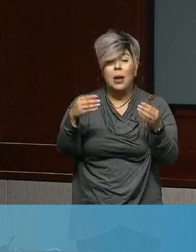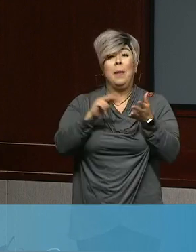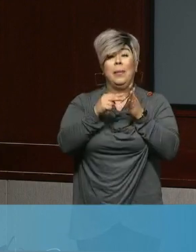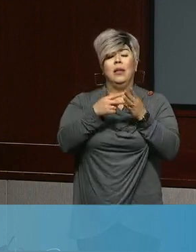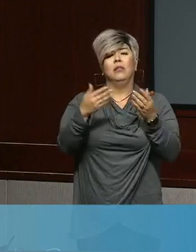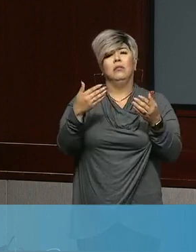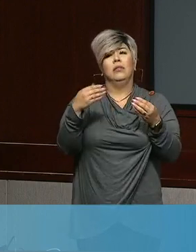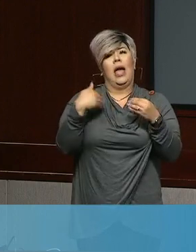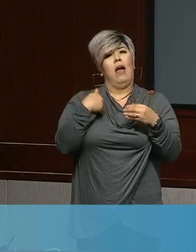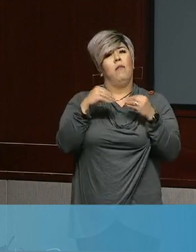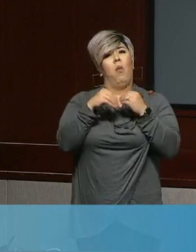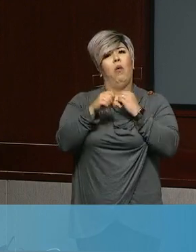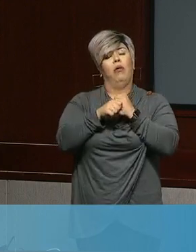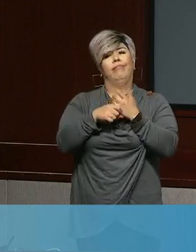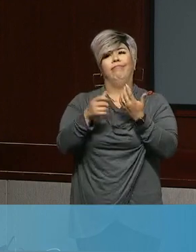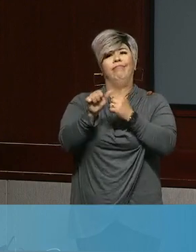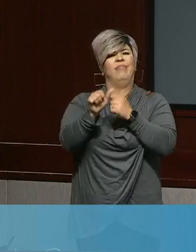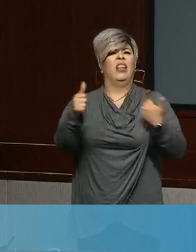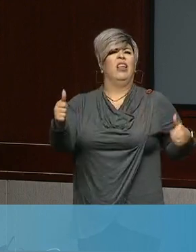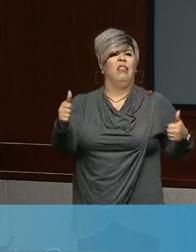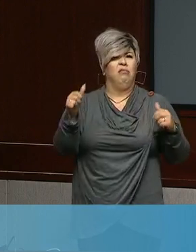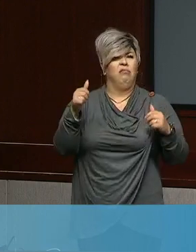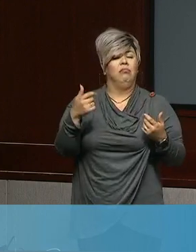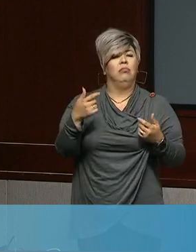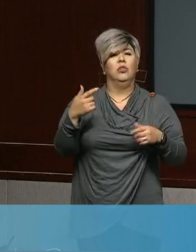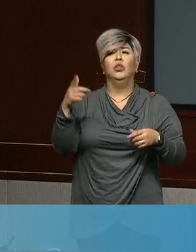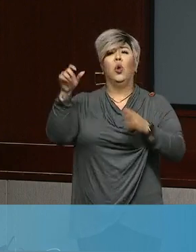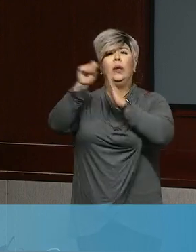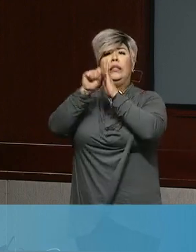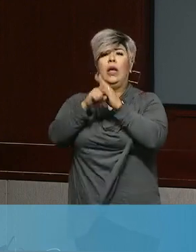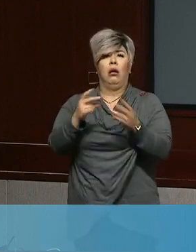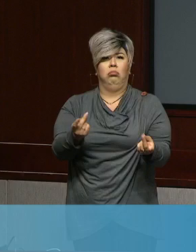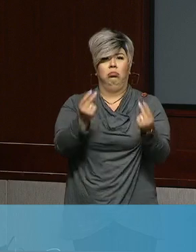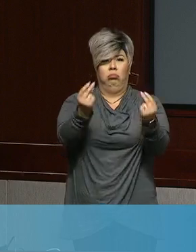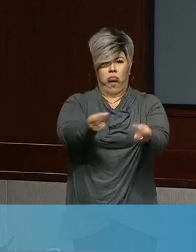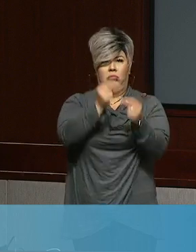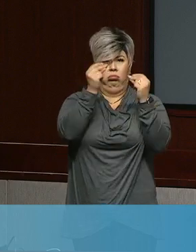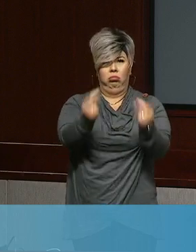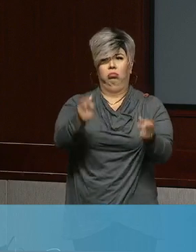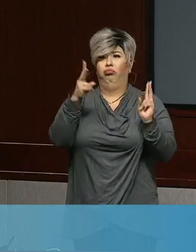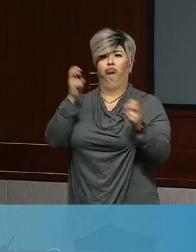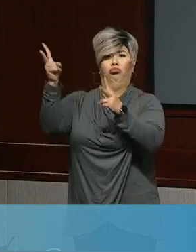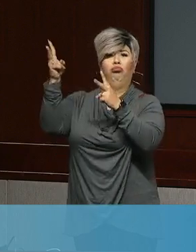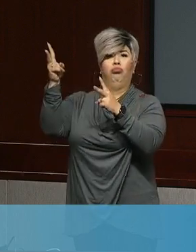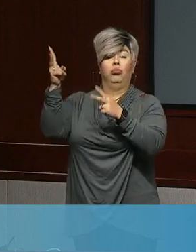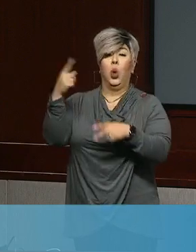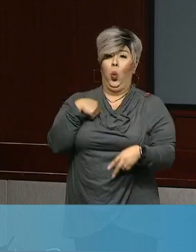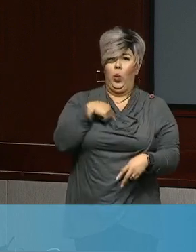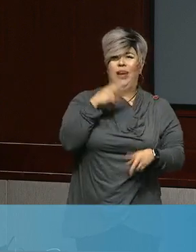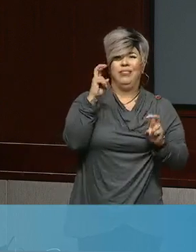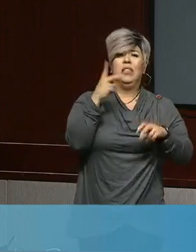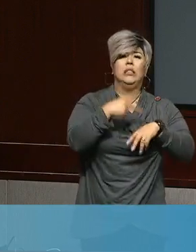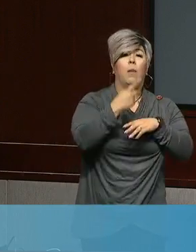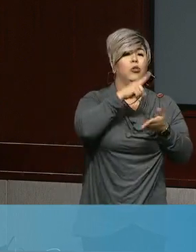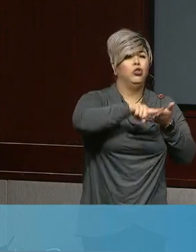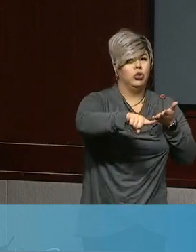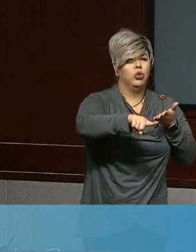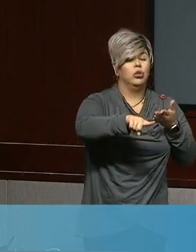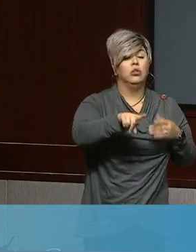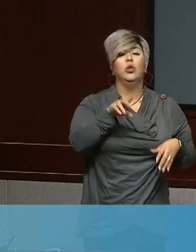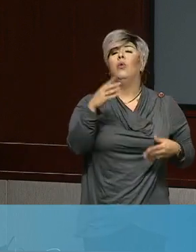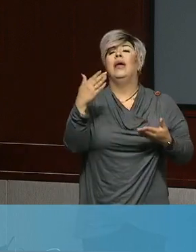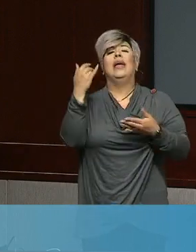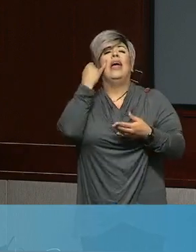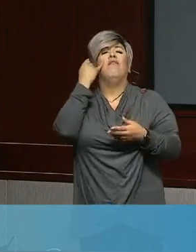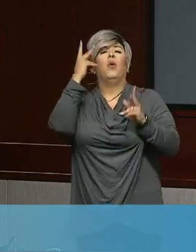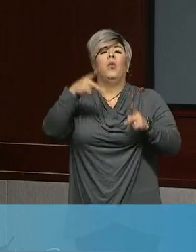that lag. We're looking at different elements. The state doesn't wait for all of that information to be double checked. For example, if they got tested in